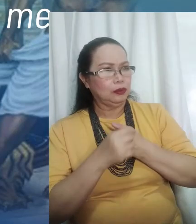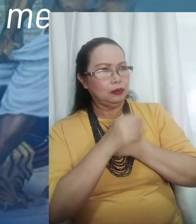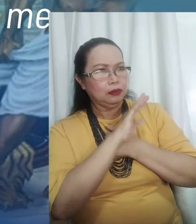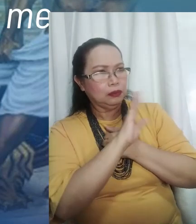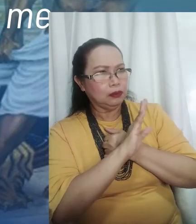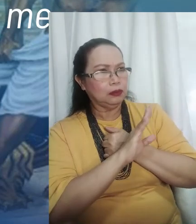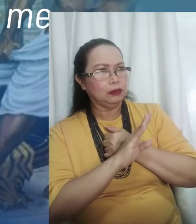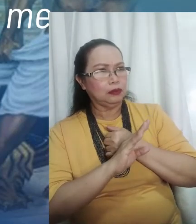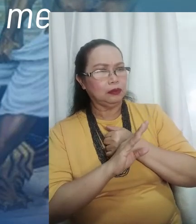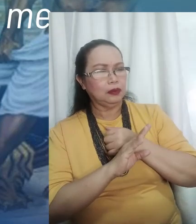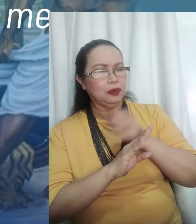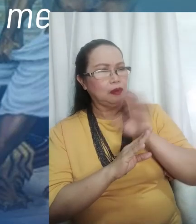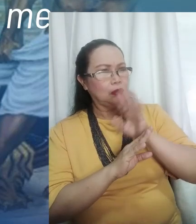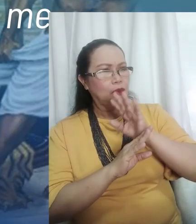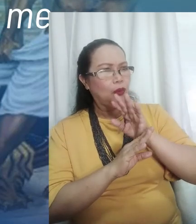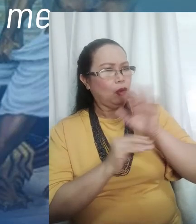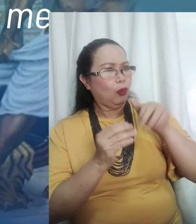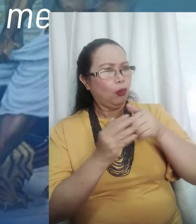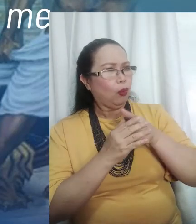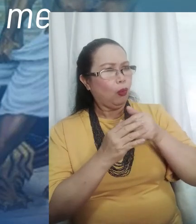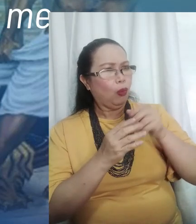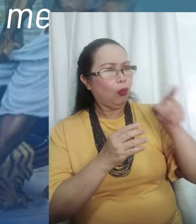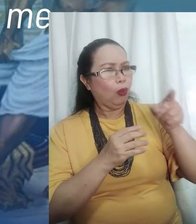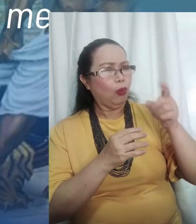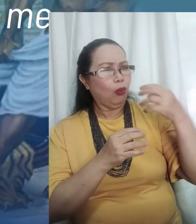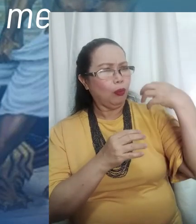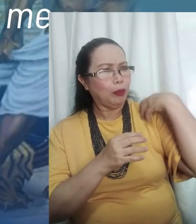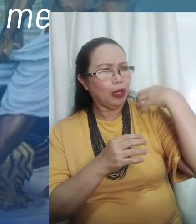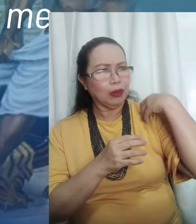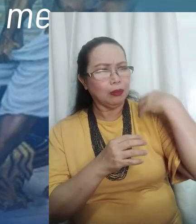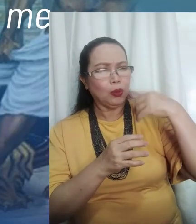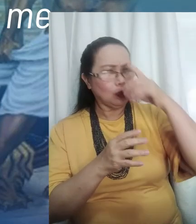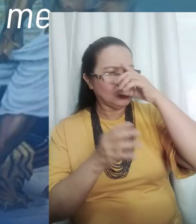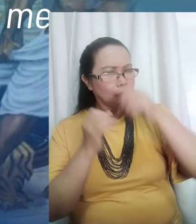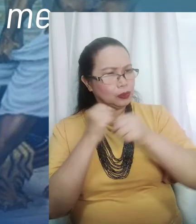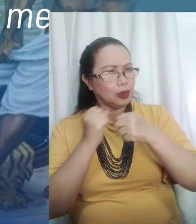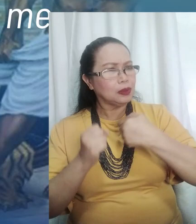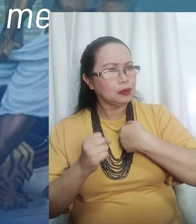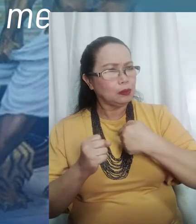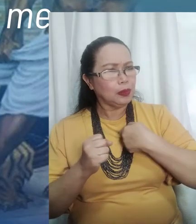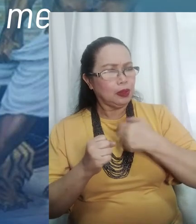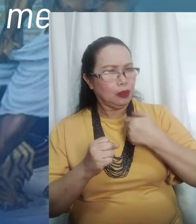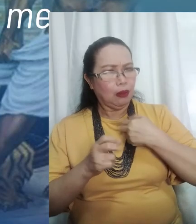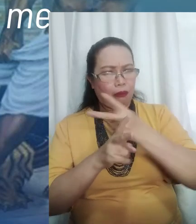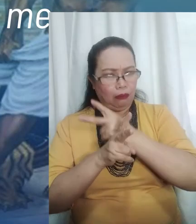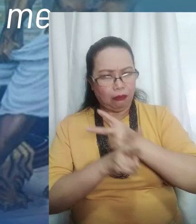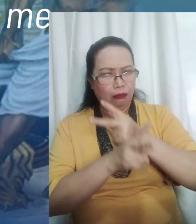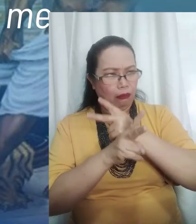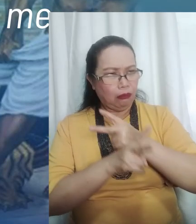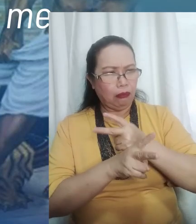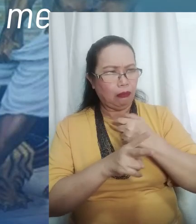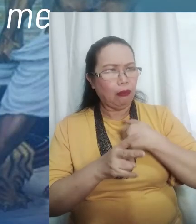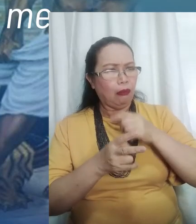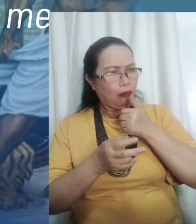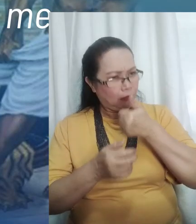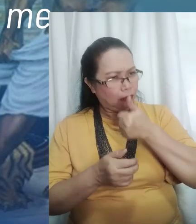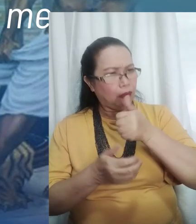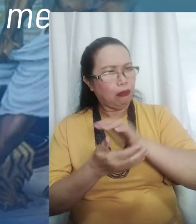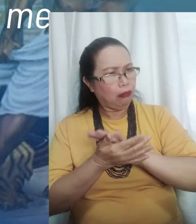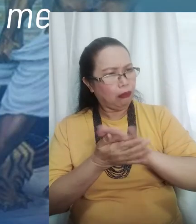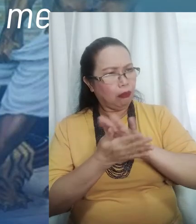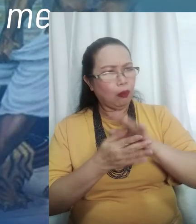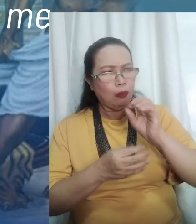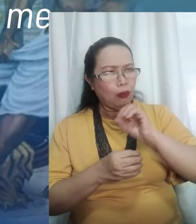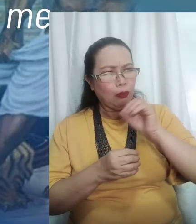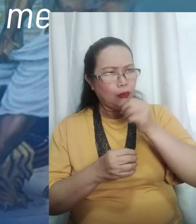not concern himself with anything in the house. Everything he owns, he entrusted to my care. No one is greater in this house